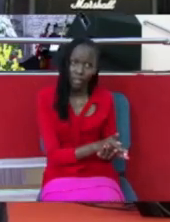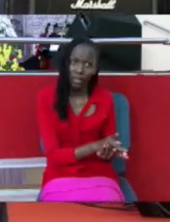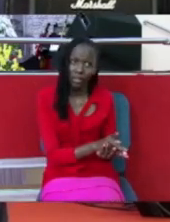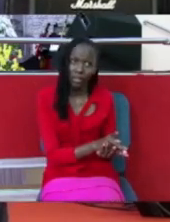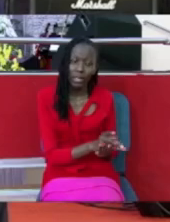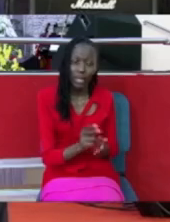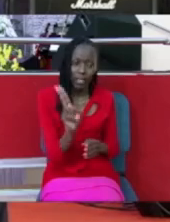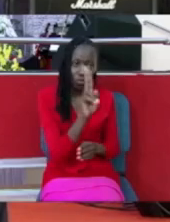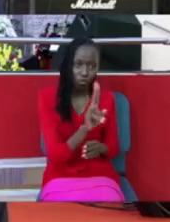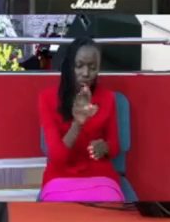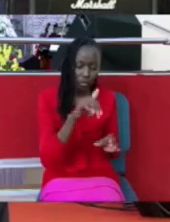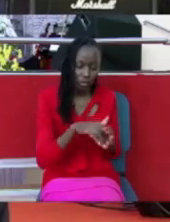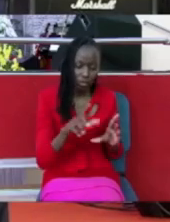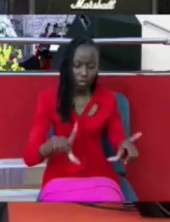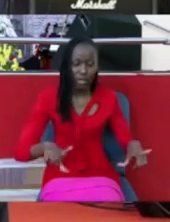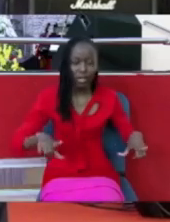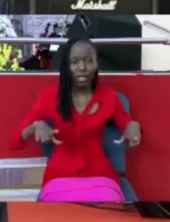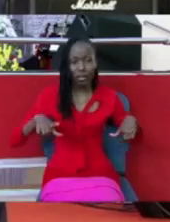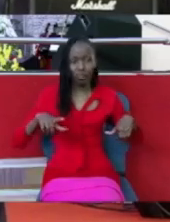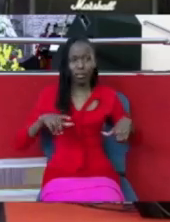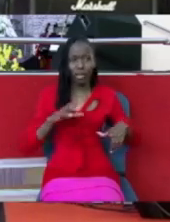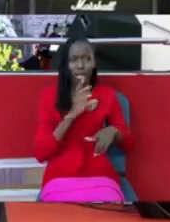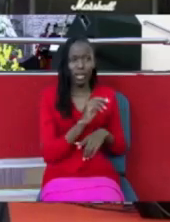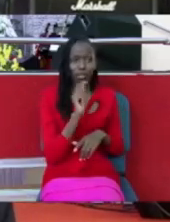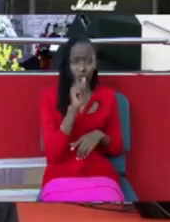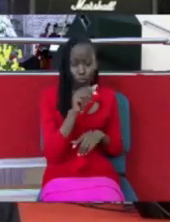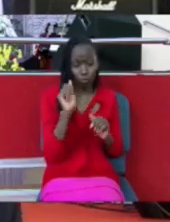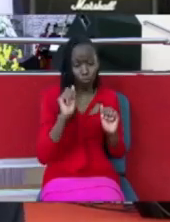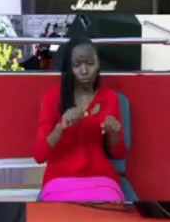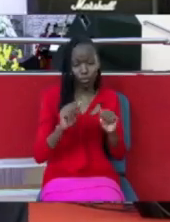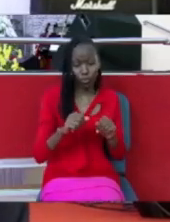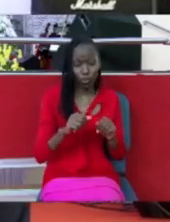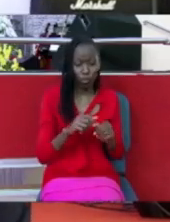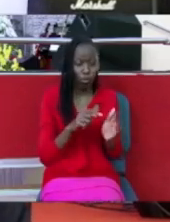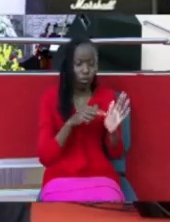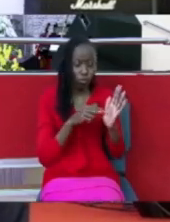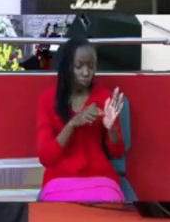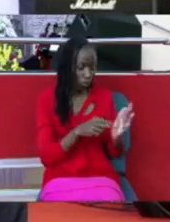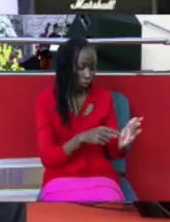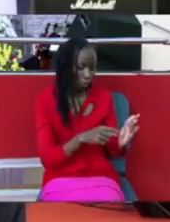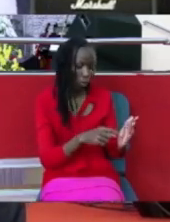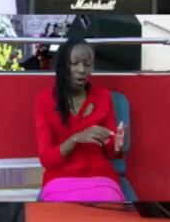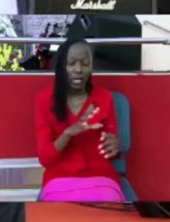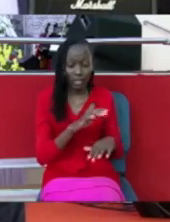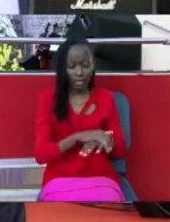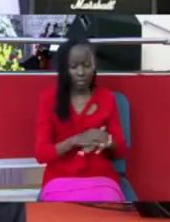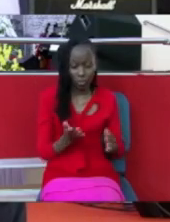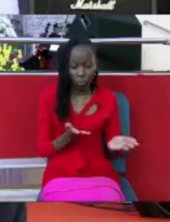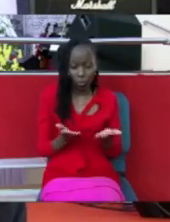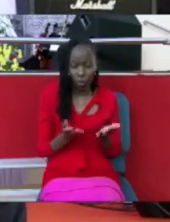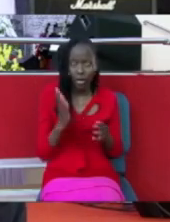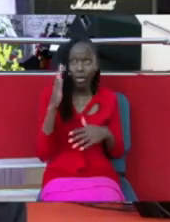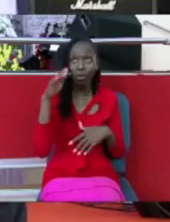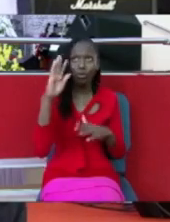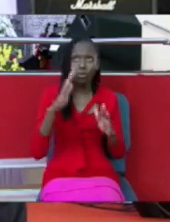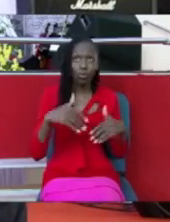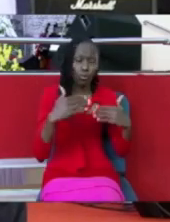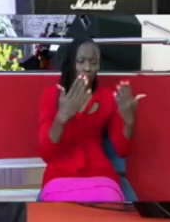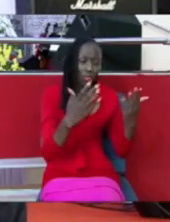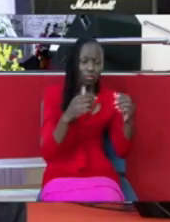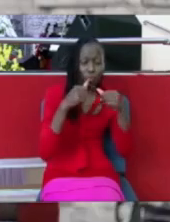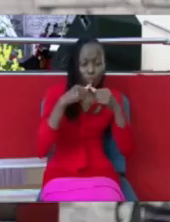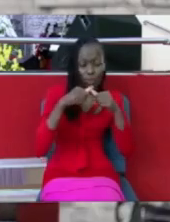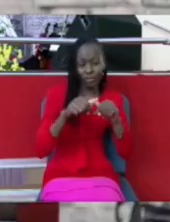na kutafakari. And then you are able to identify where you need to obey that God may release the blessings he has promised. Na unaanza kutambua